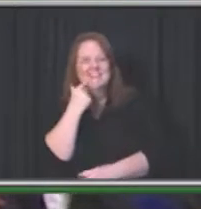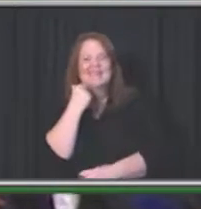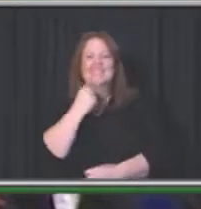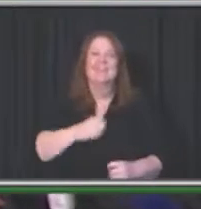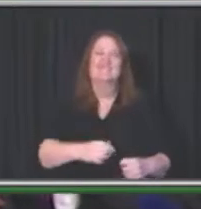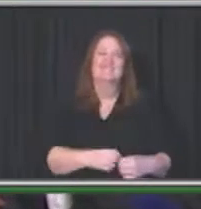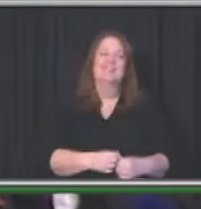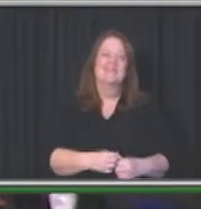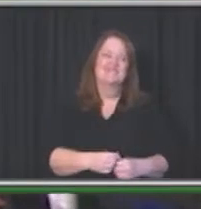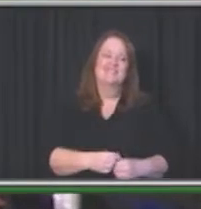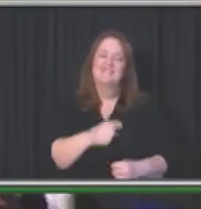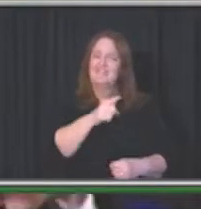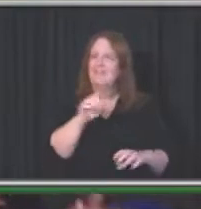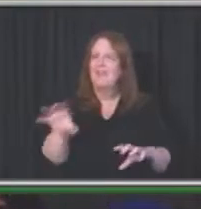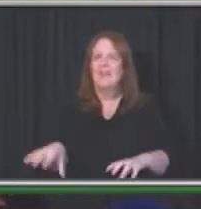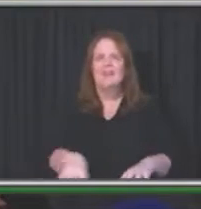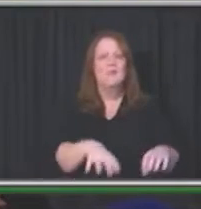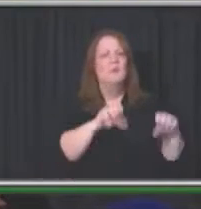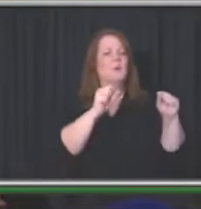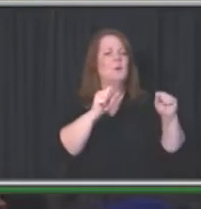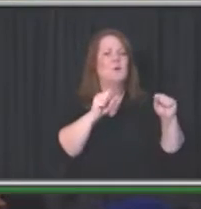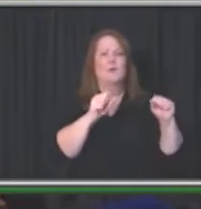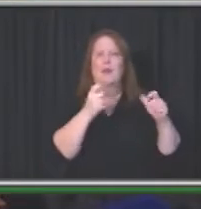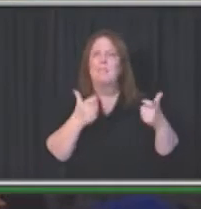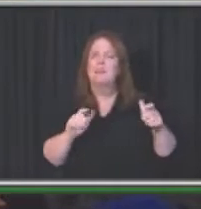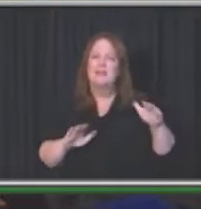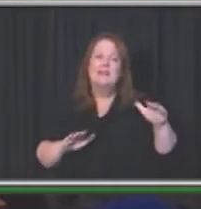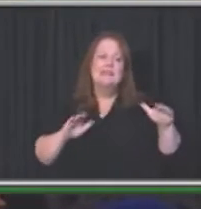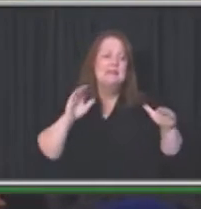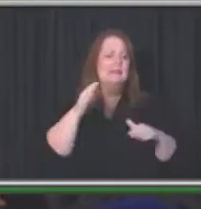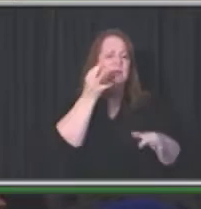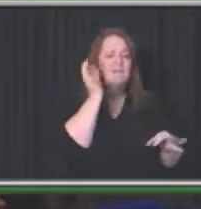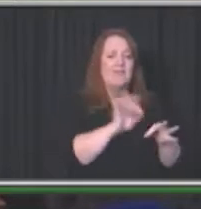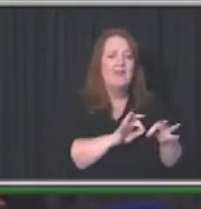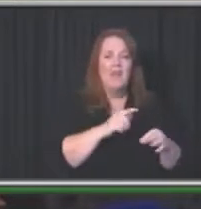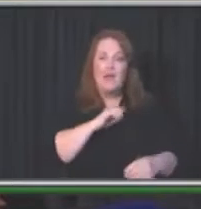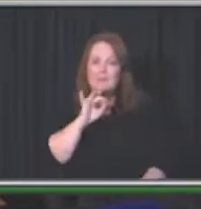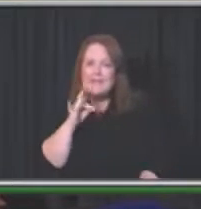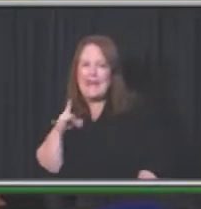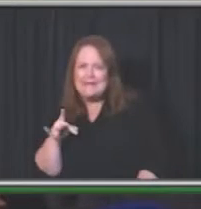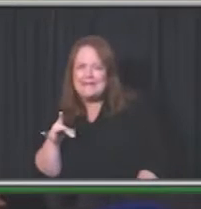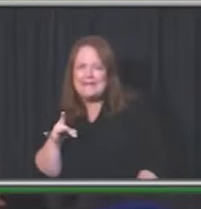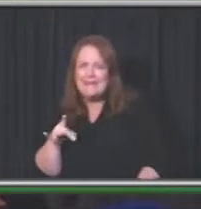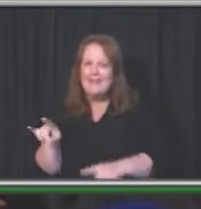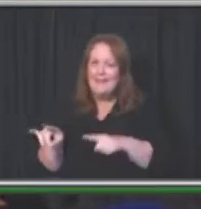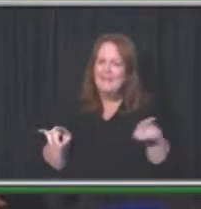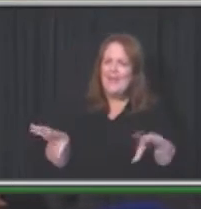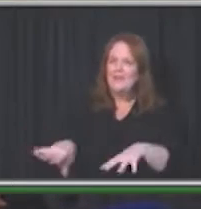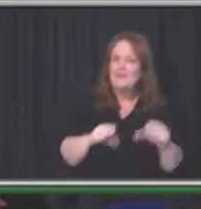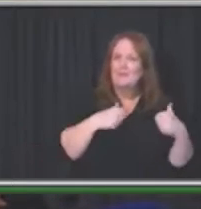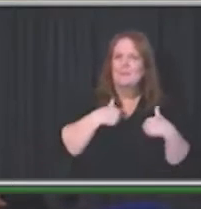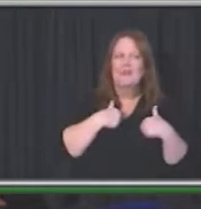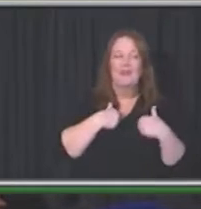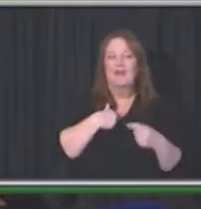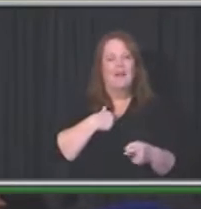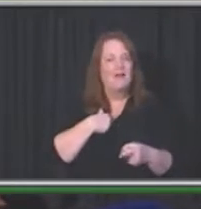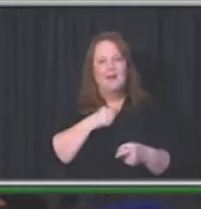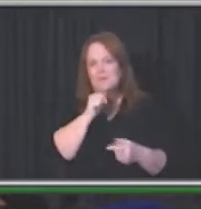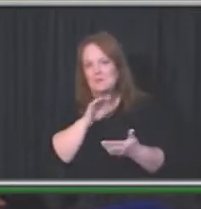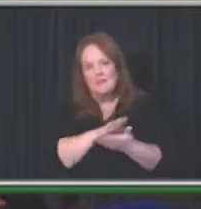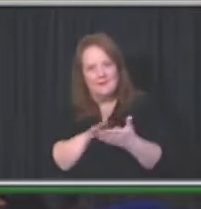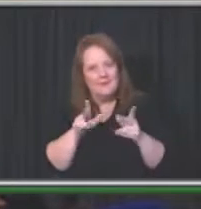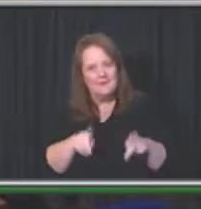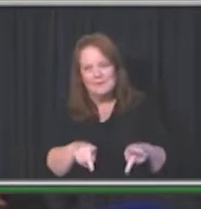for taking a huge leap of faith and bringing me into their home at 18 years old. I was like not the nicest person